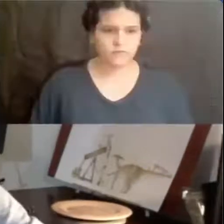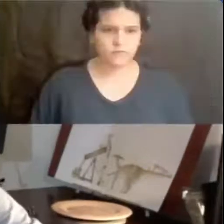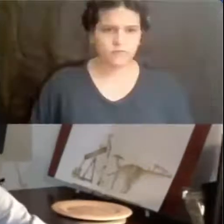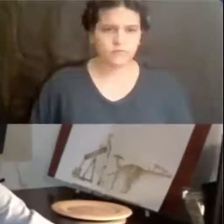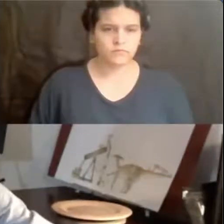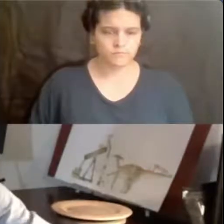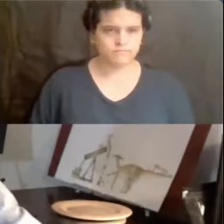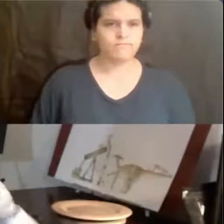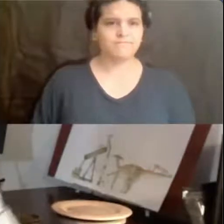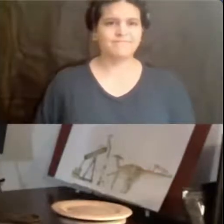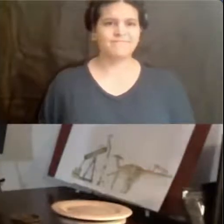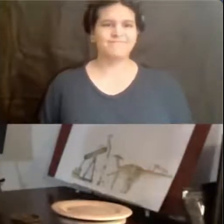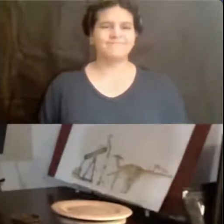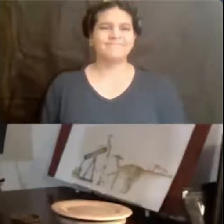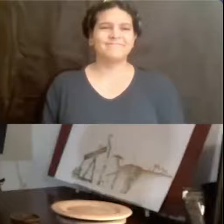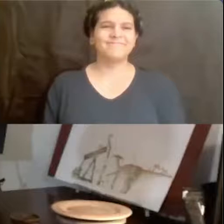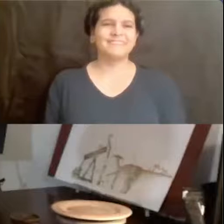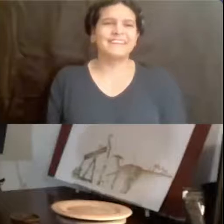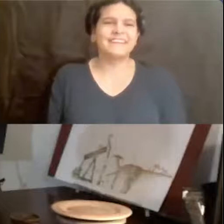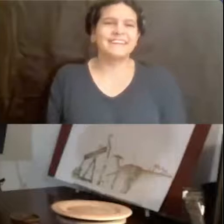Nah.